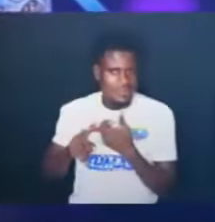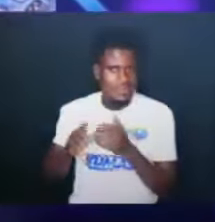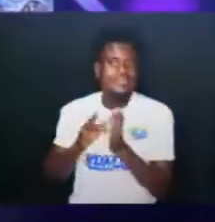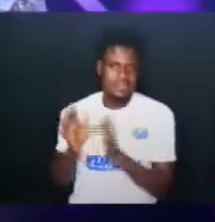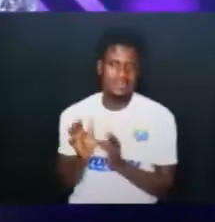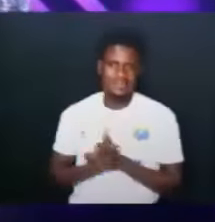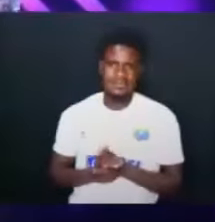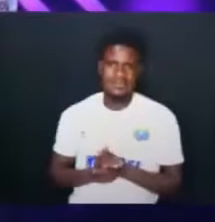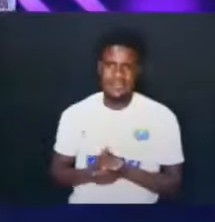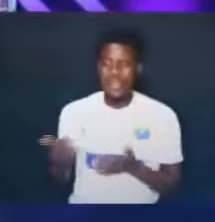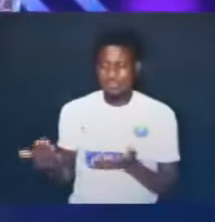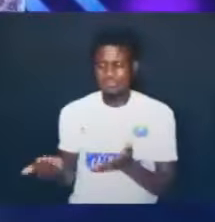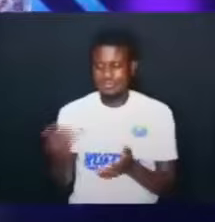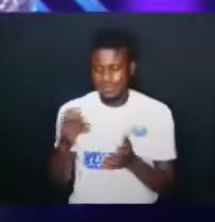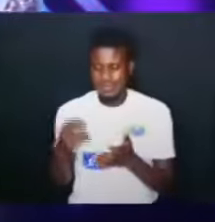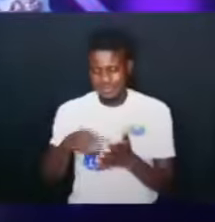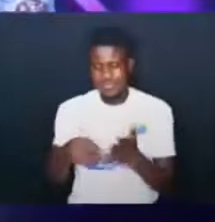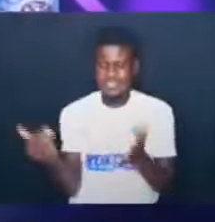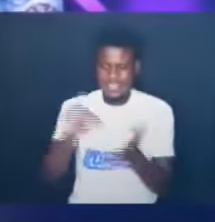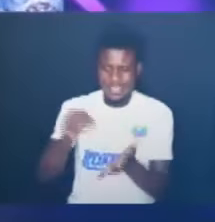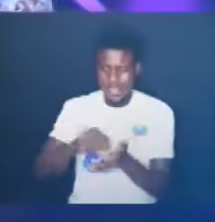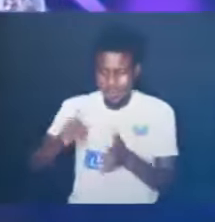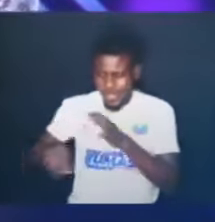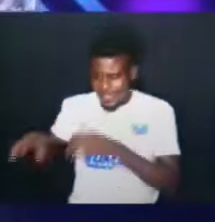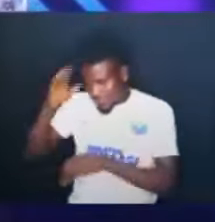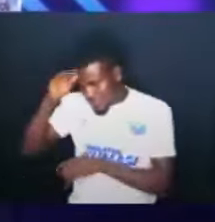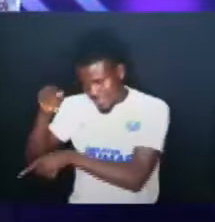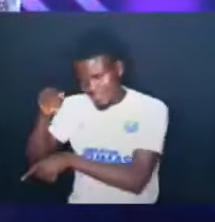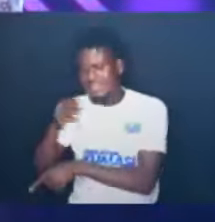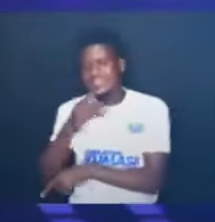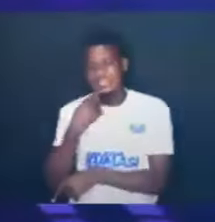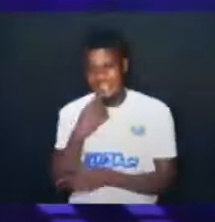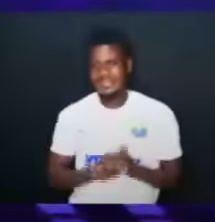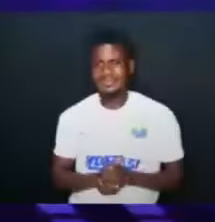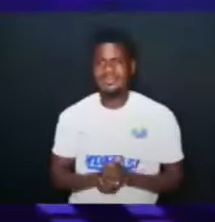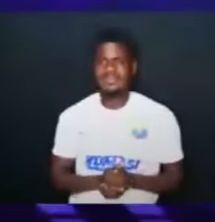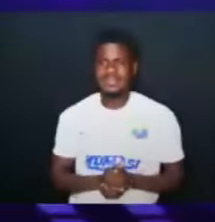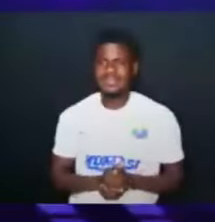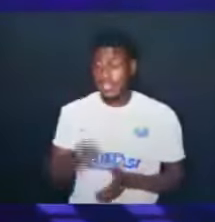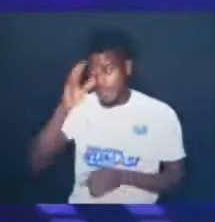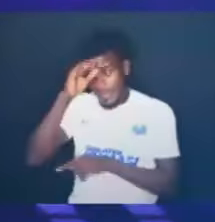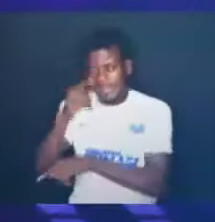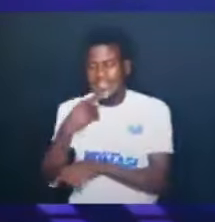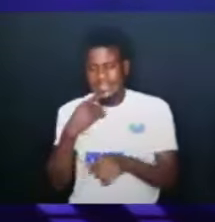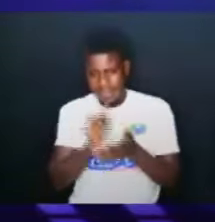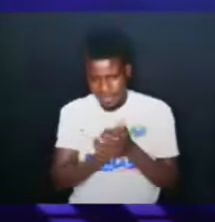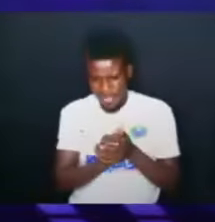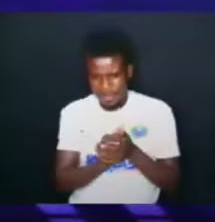let me just repeat what the man said. Probably you didn't get it well. Now, to love